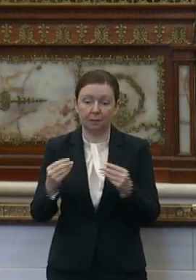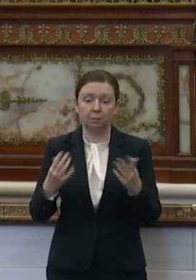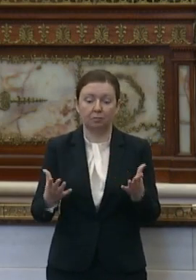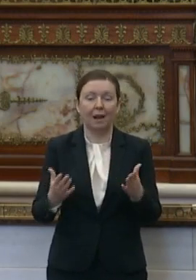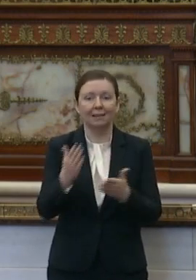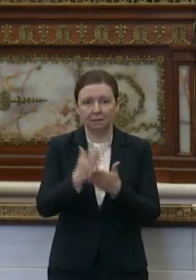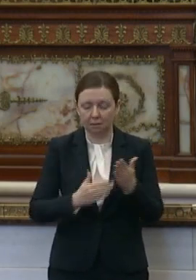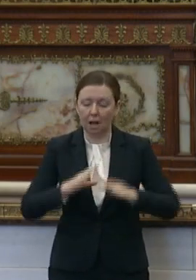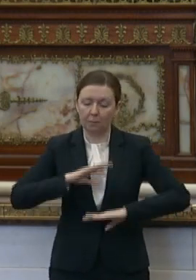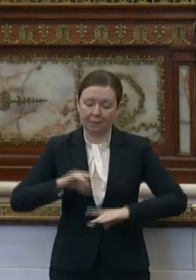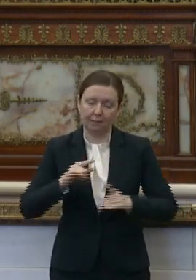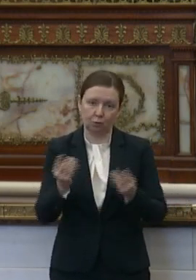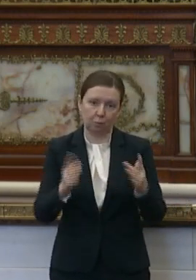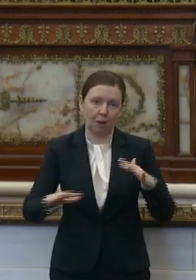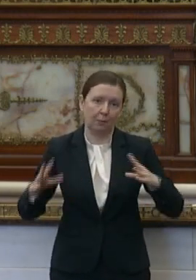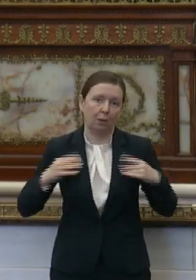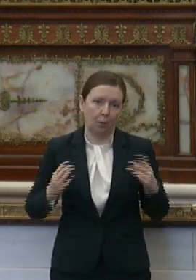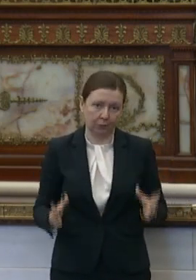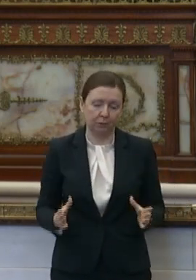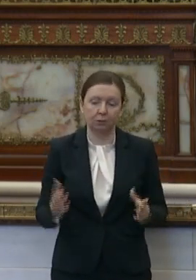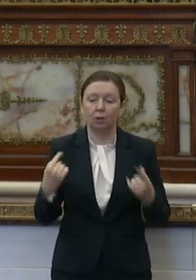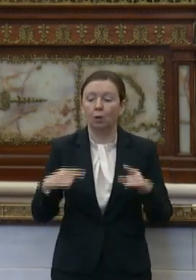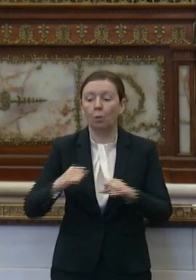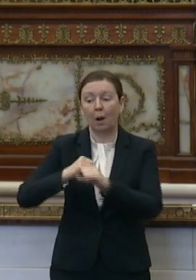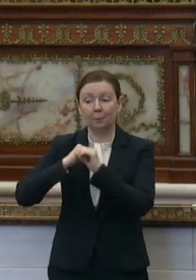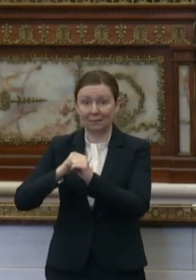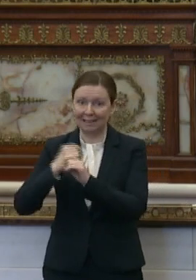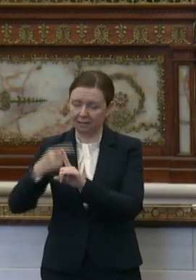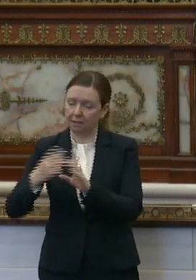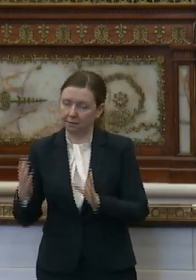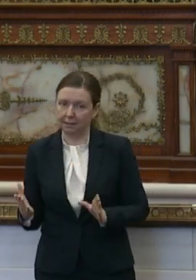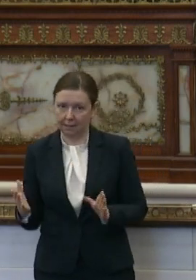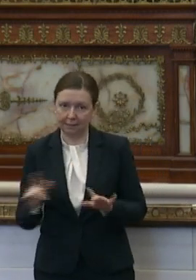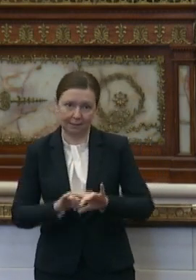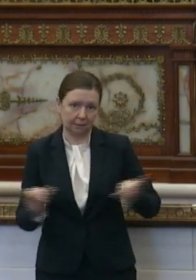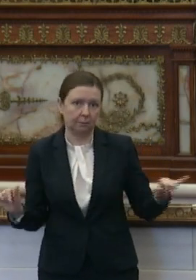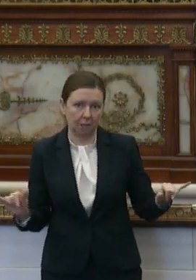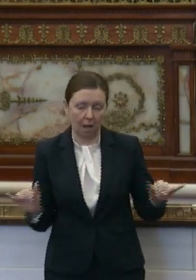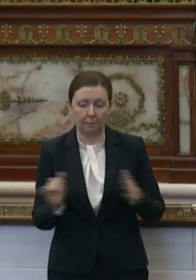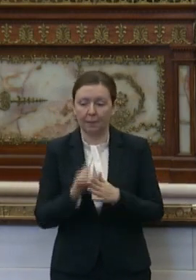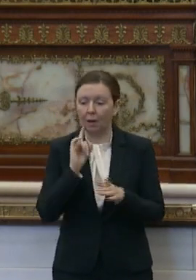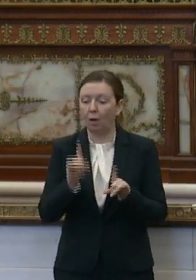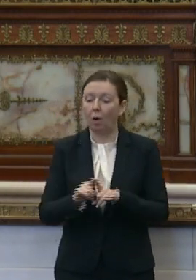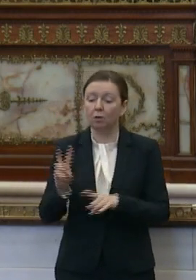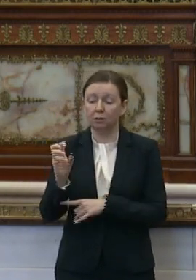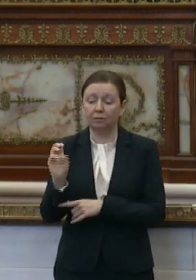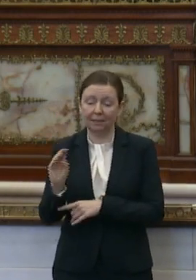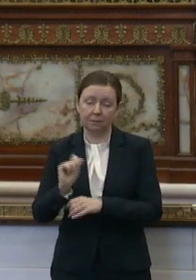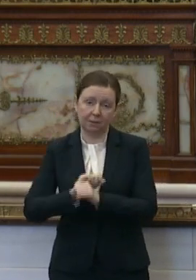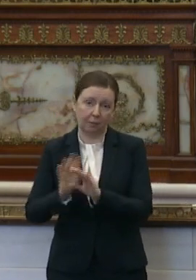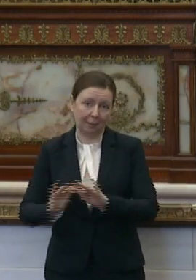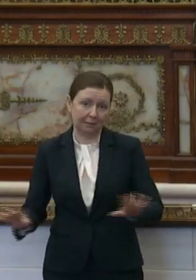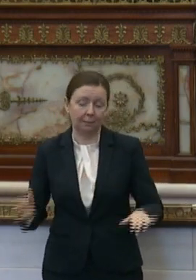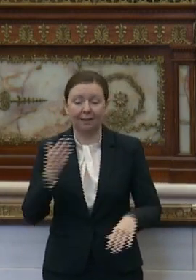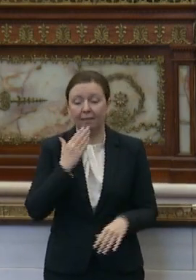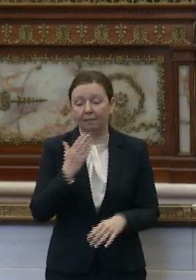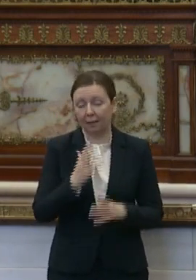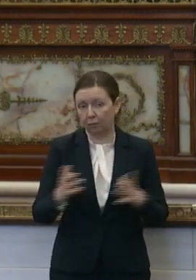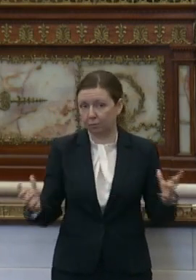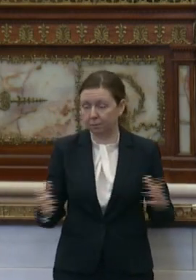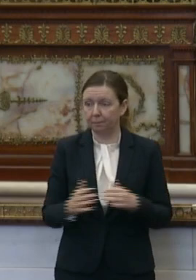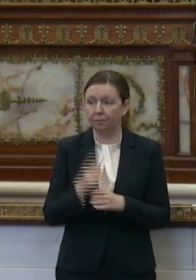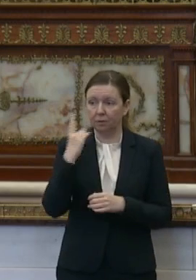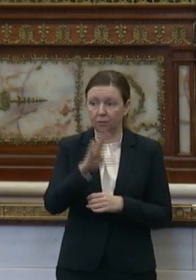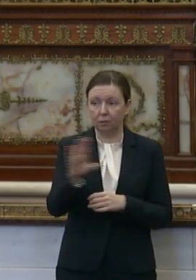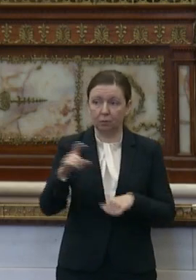provide some relief to these property owners while protecting the tenants that are also victims of the pandemic. Thank you very much